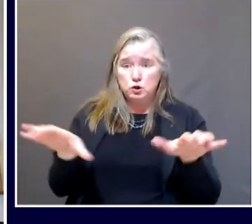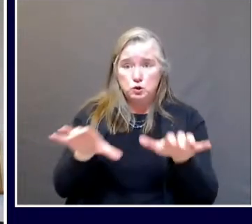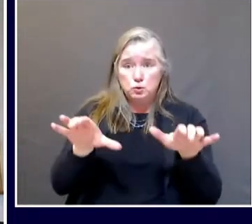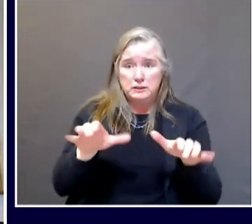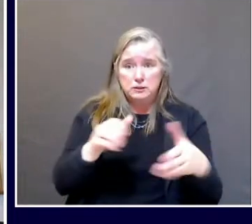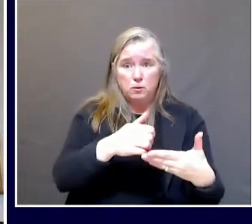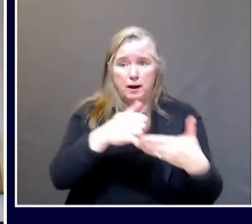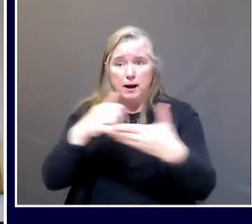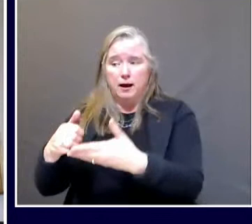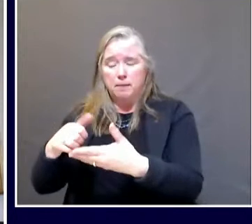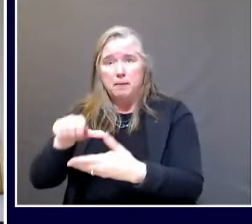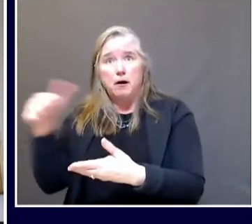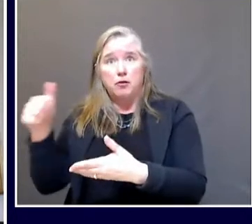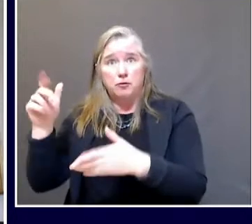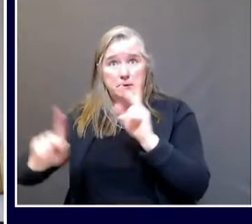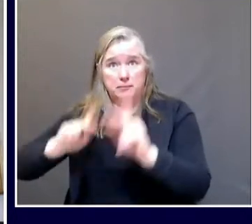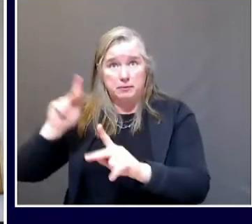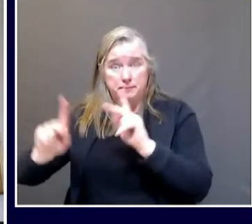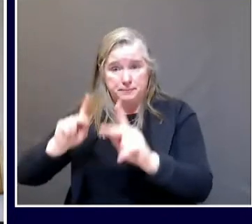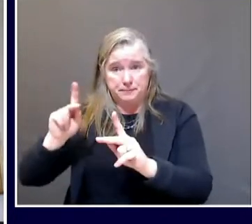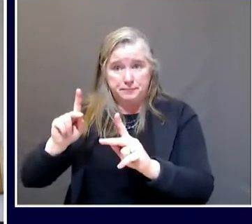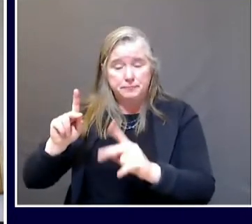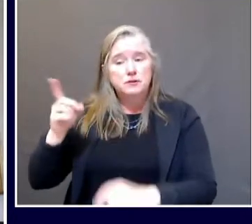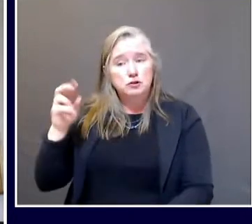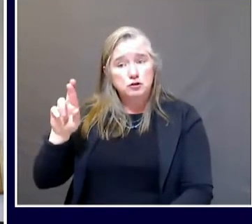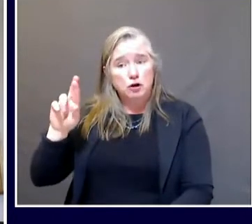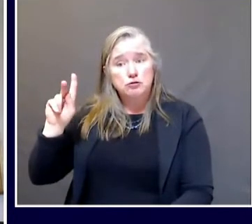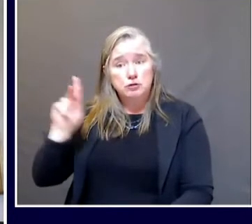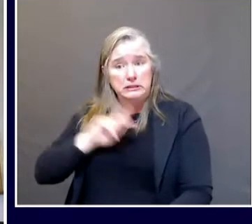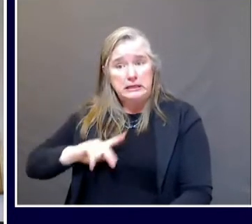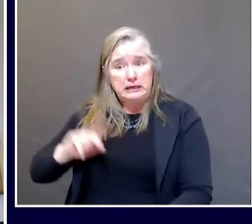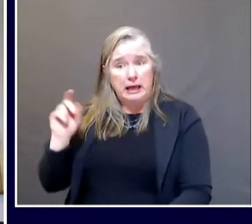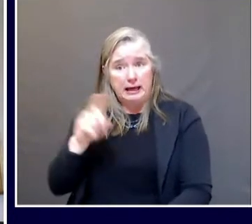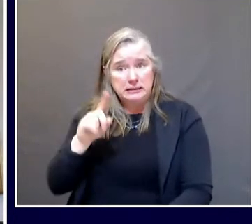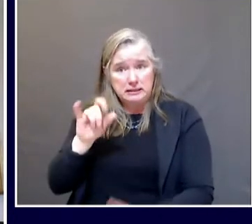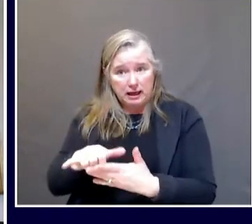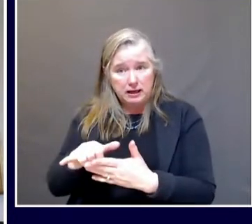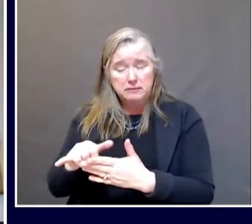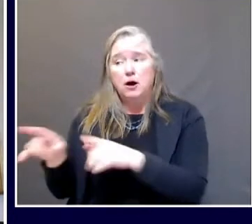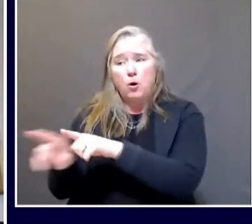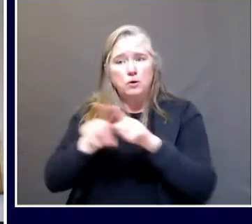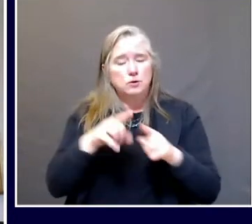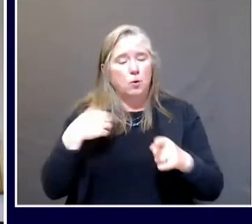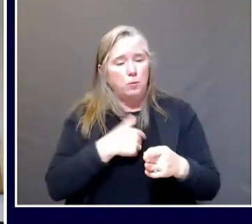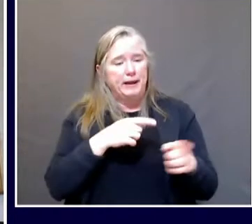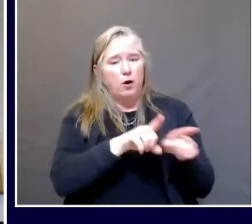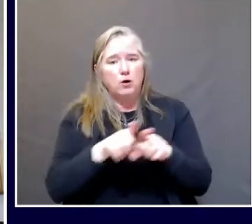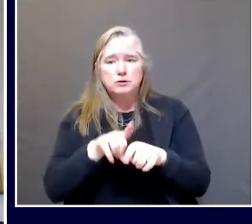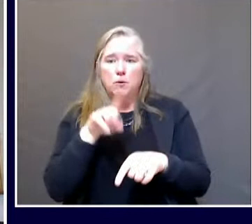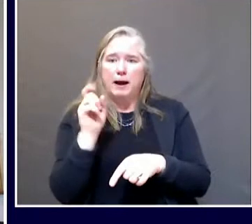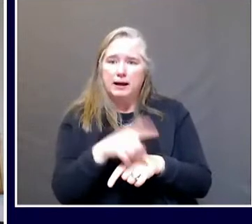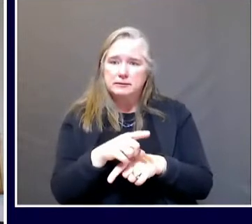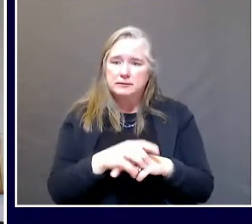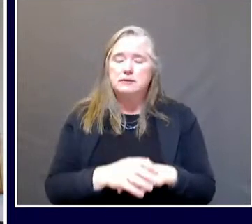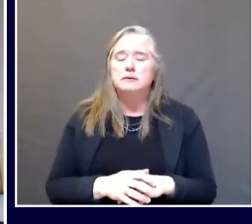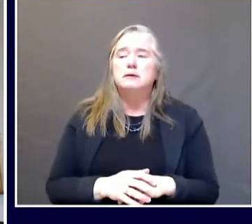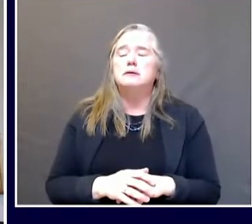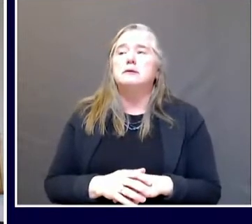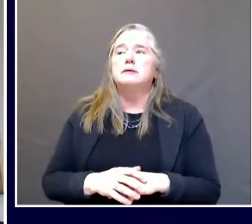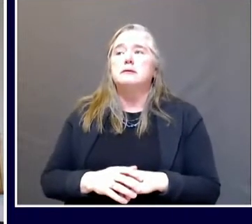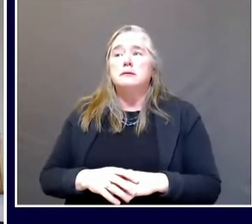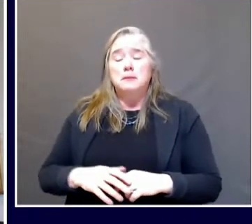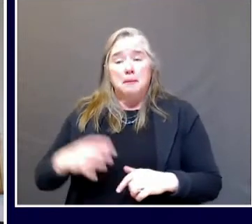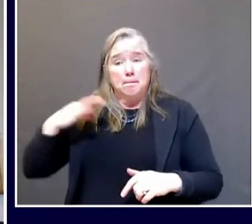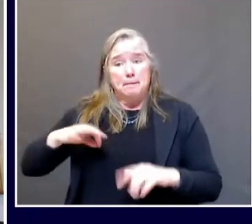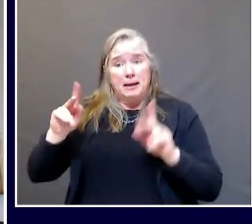history has the question of what we can do for others and what we owe others been put into as stark